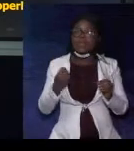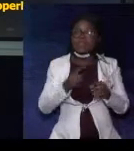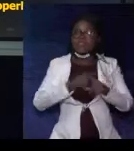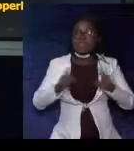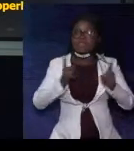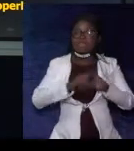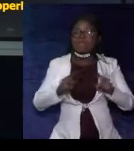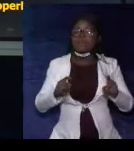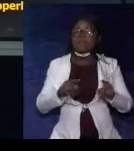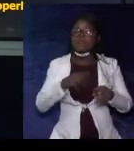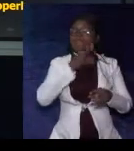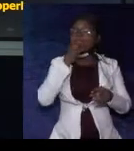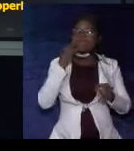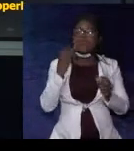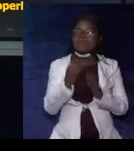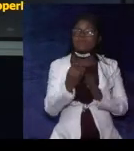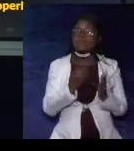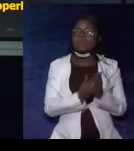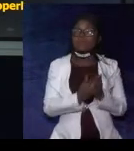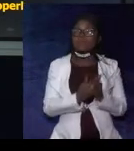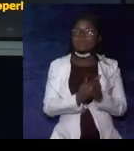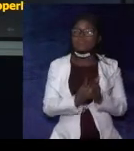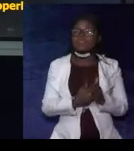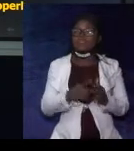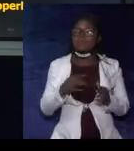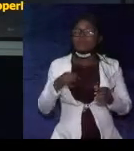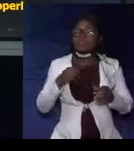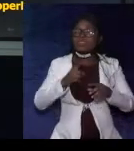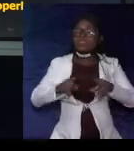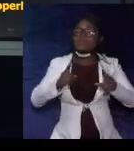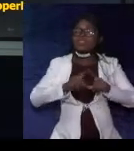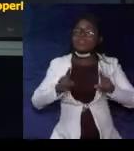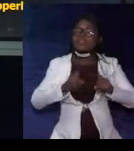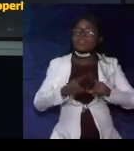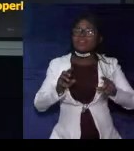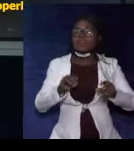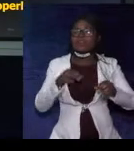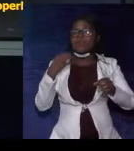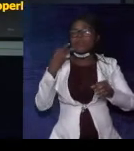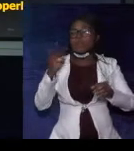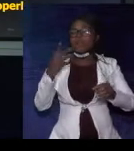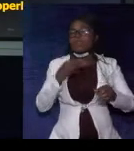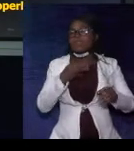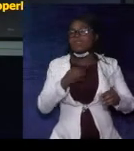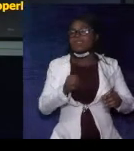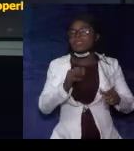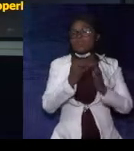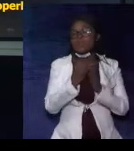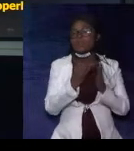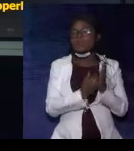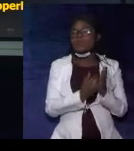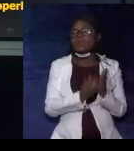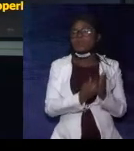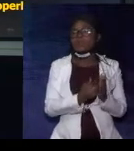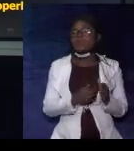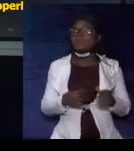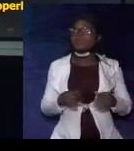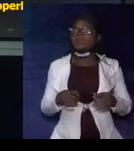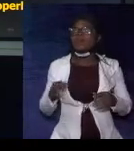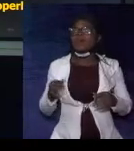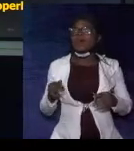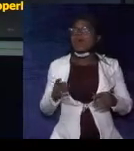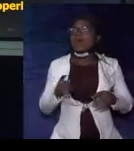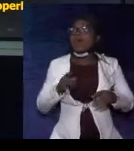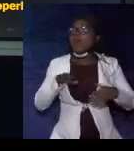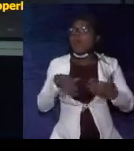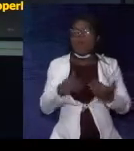We discussed daily farm record, farm inventory, input record, production record, consumption